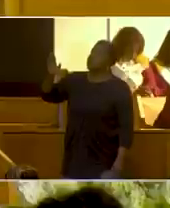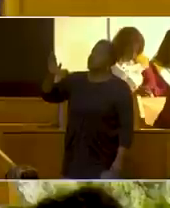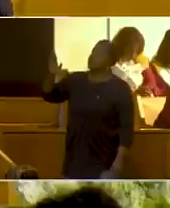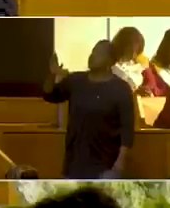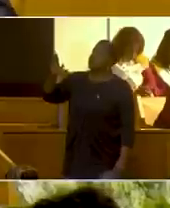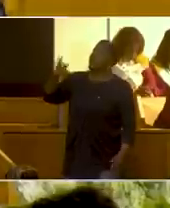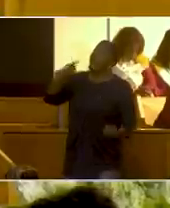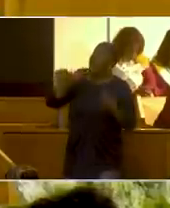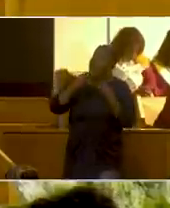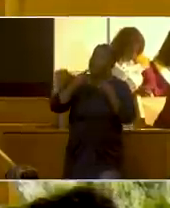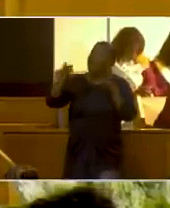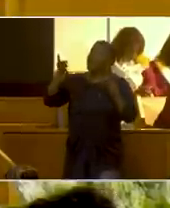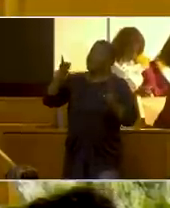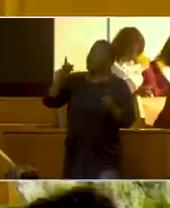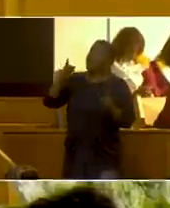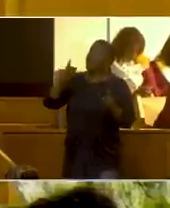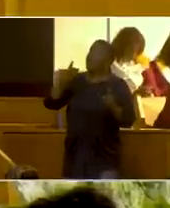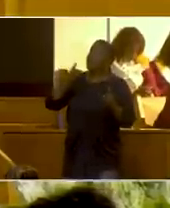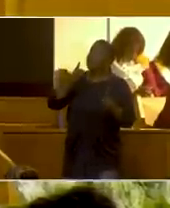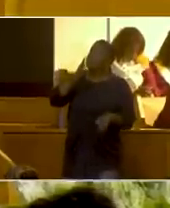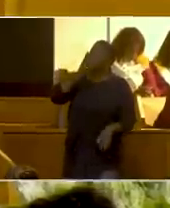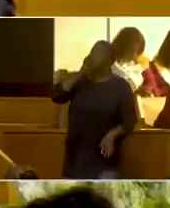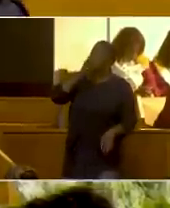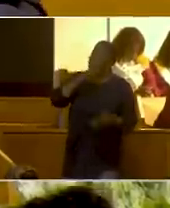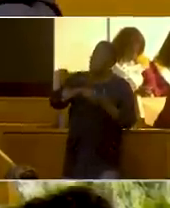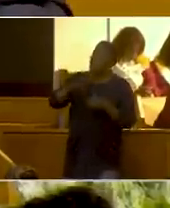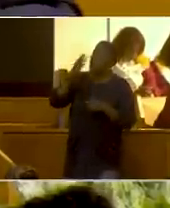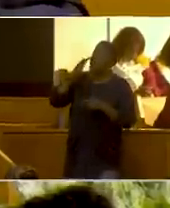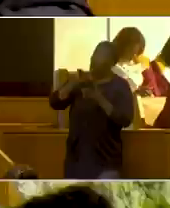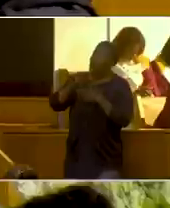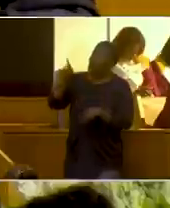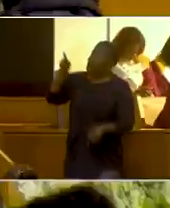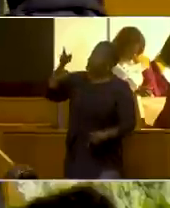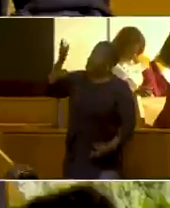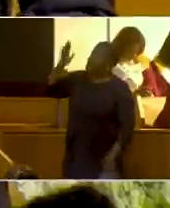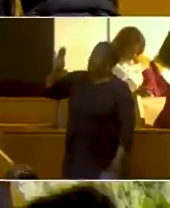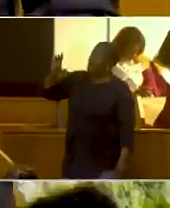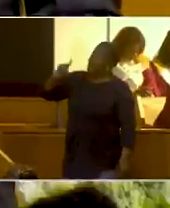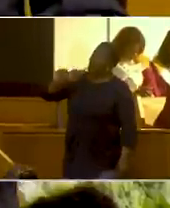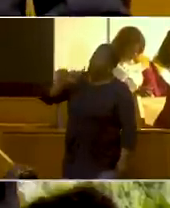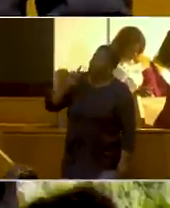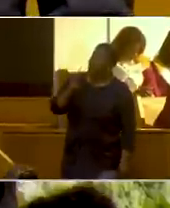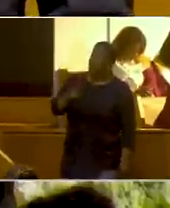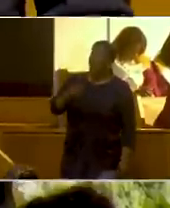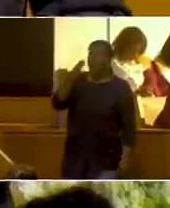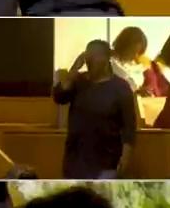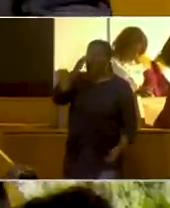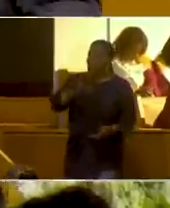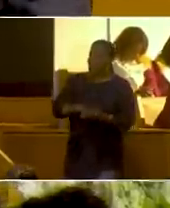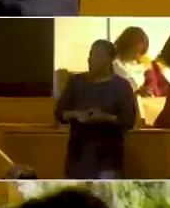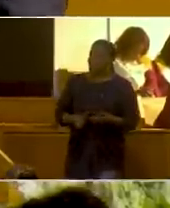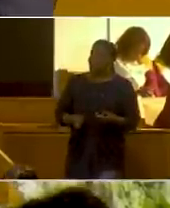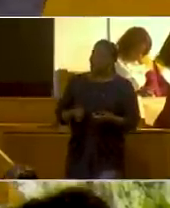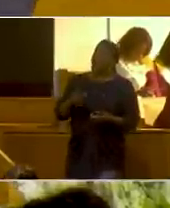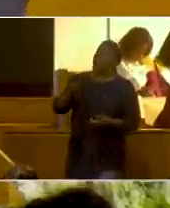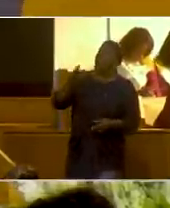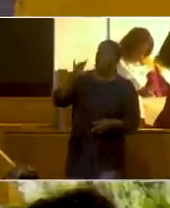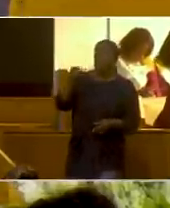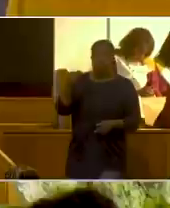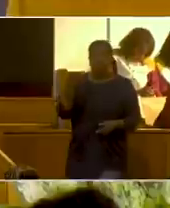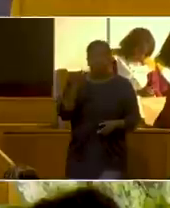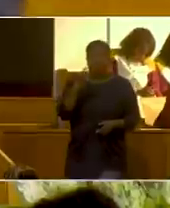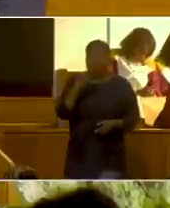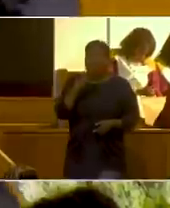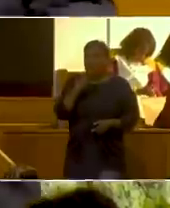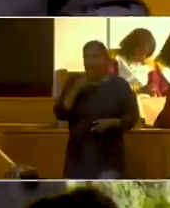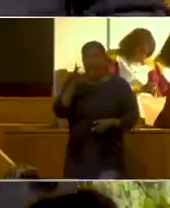Yes. I declare through the words of my lip, I know that you are real. Yes. Amen. Job said, I used to hear about